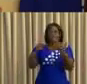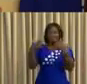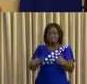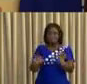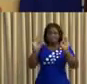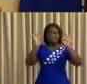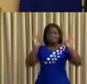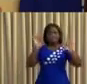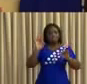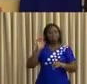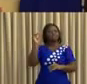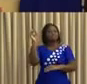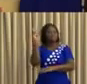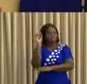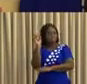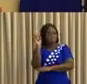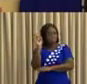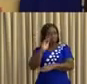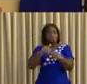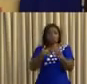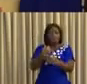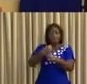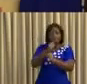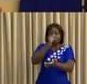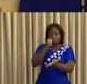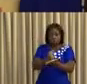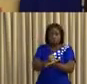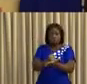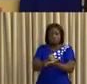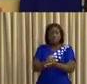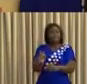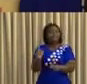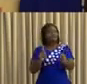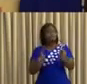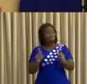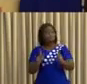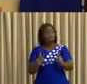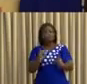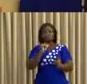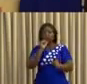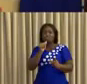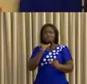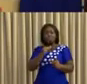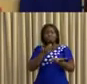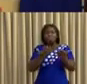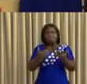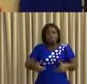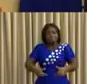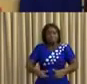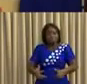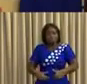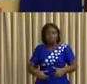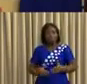in December, and we must all make sure that persons who do not meet the requirements as set out clearly